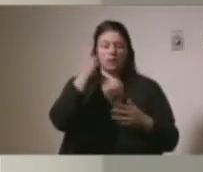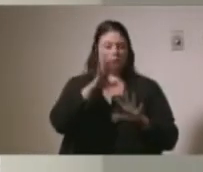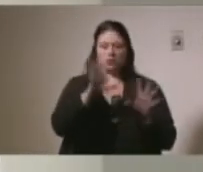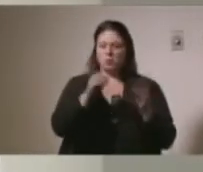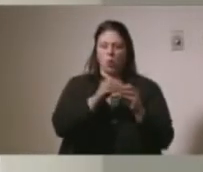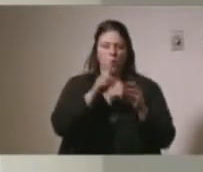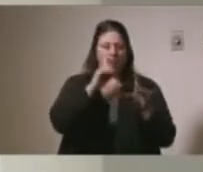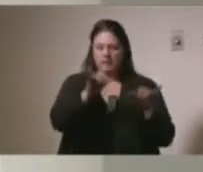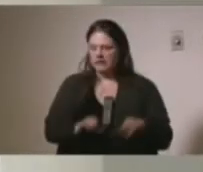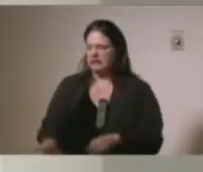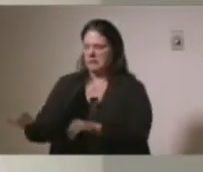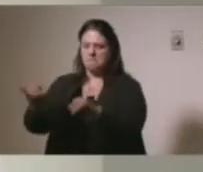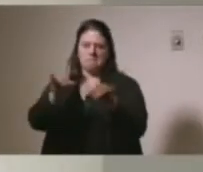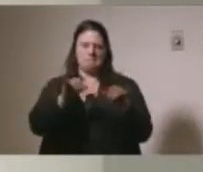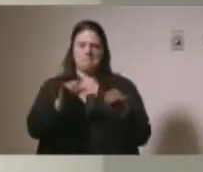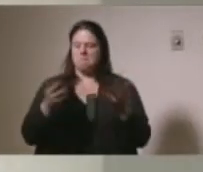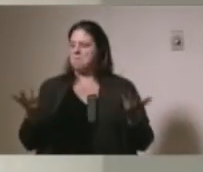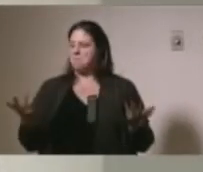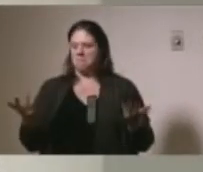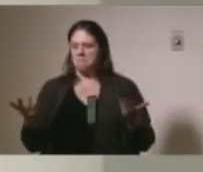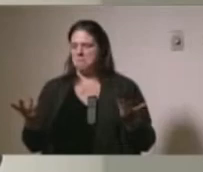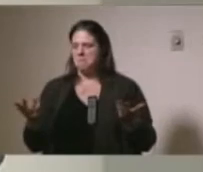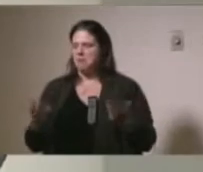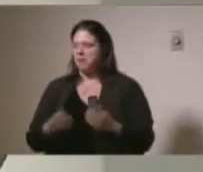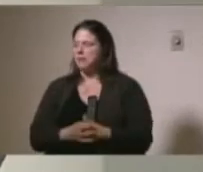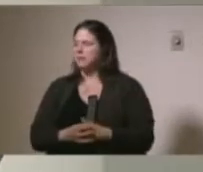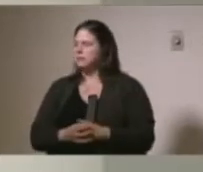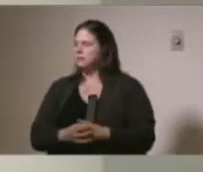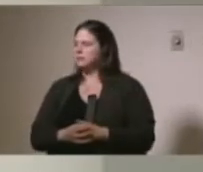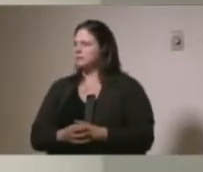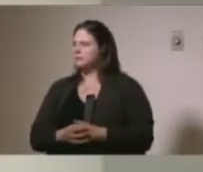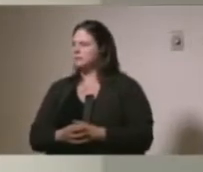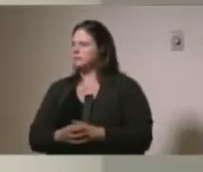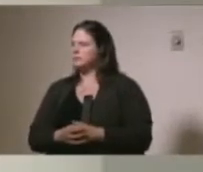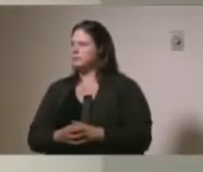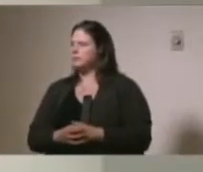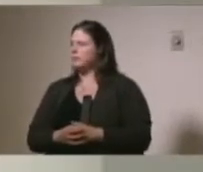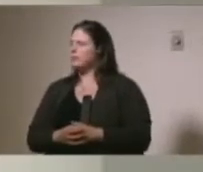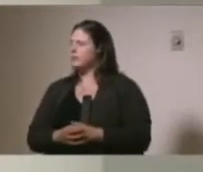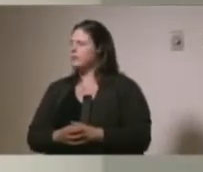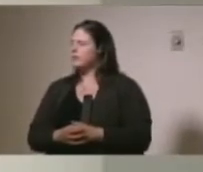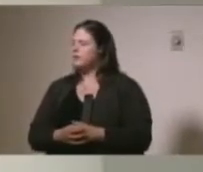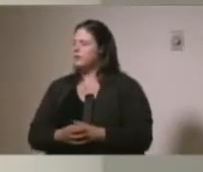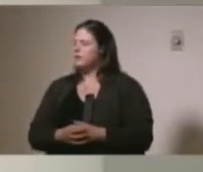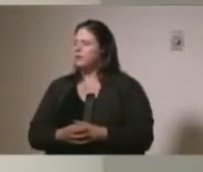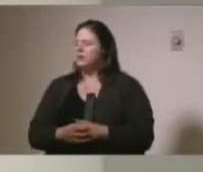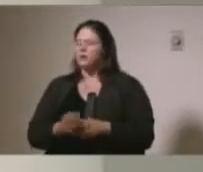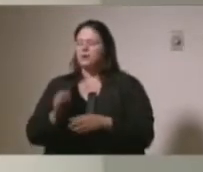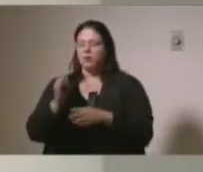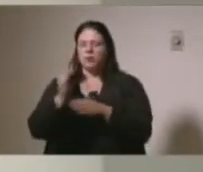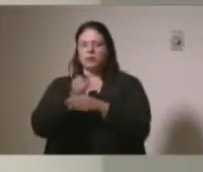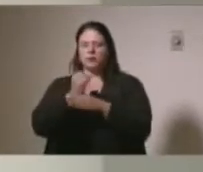union story in New Zealand Post and Kiwi Bank, the industrial relations model is a plural and one of